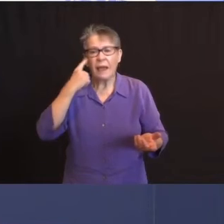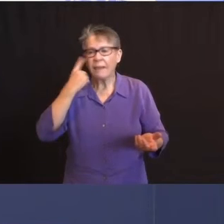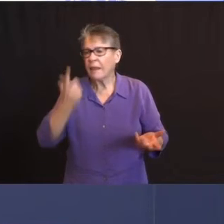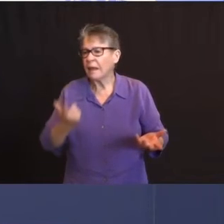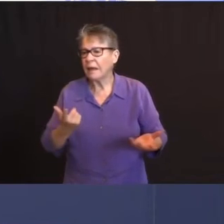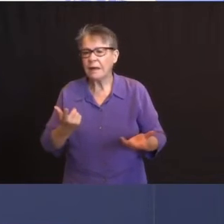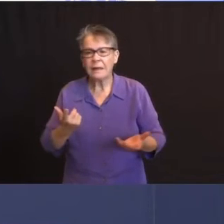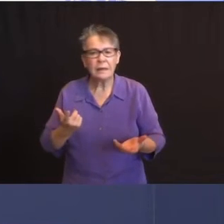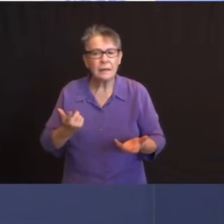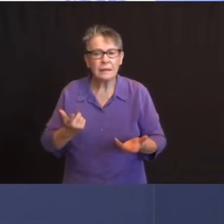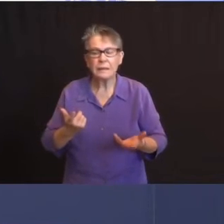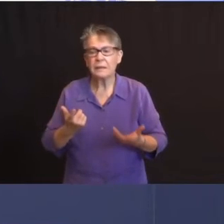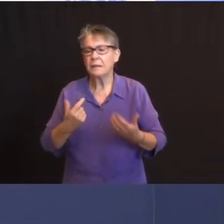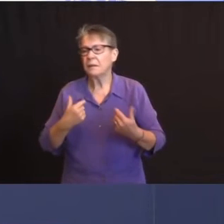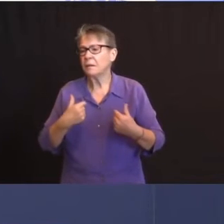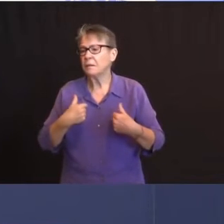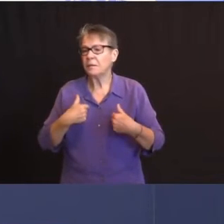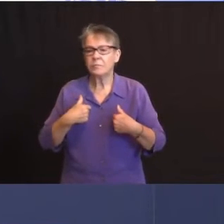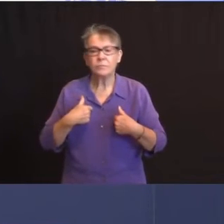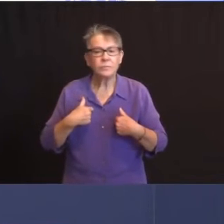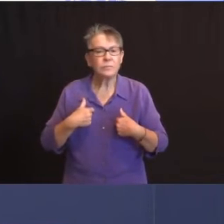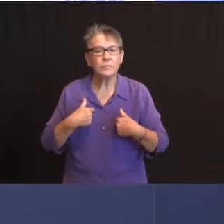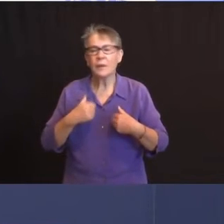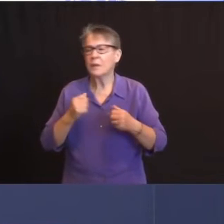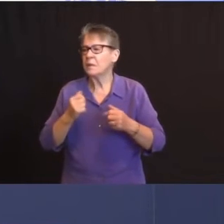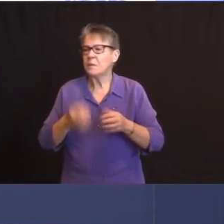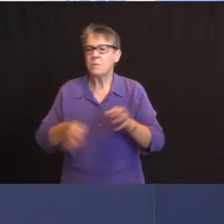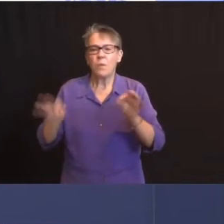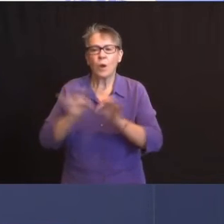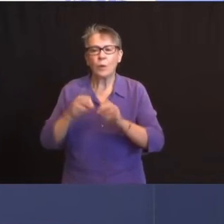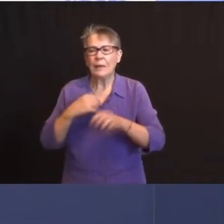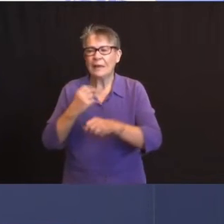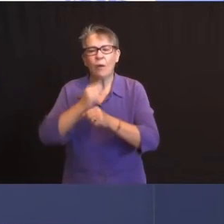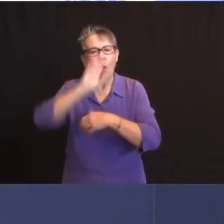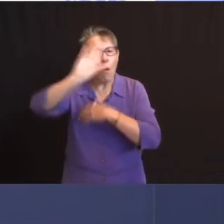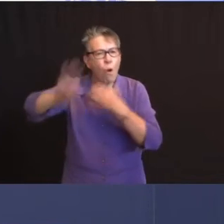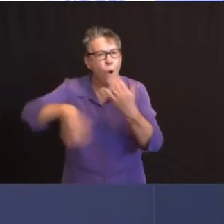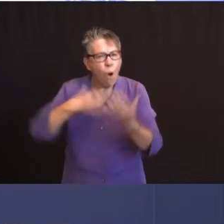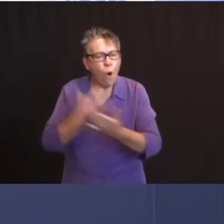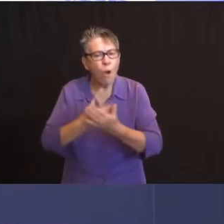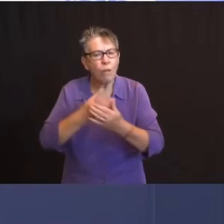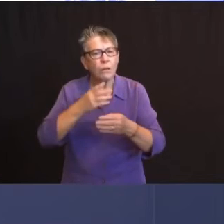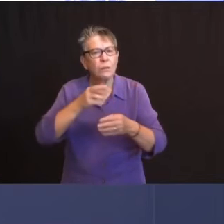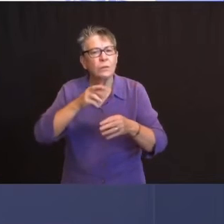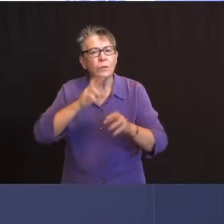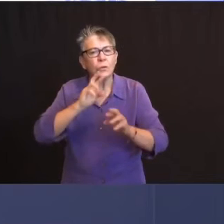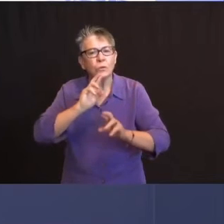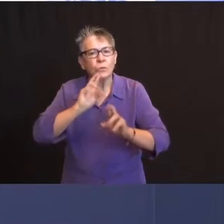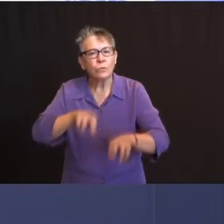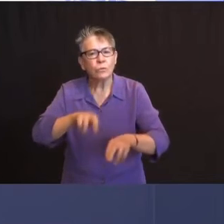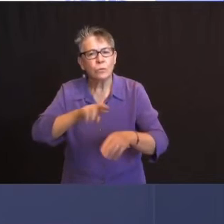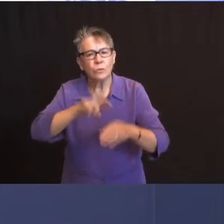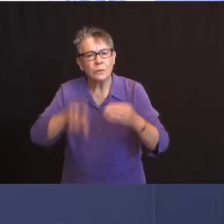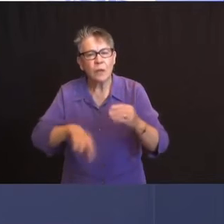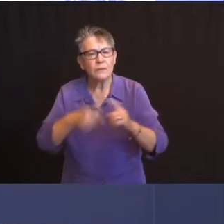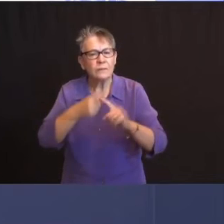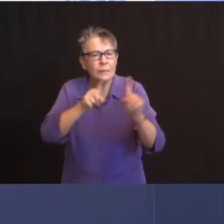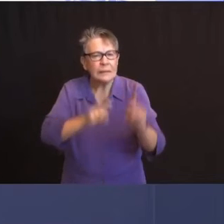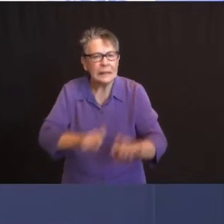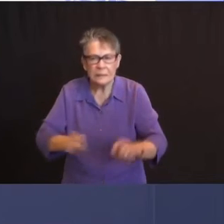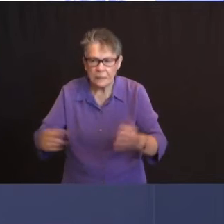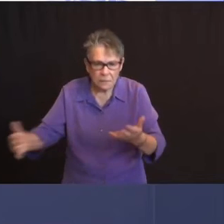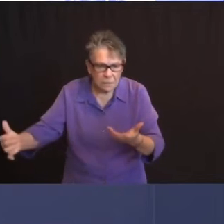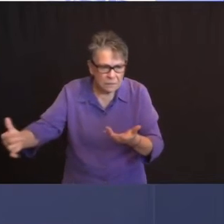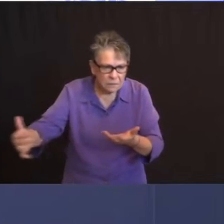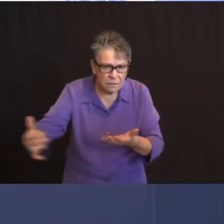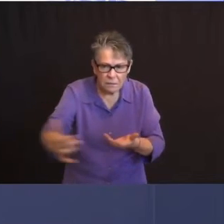as positivities or not. Do have questions about getting all those reportings in, but I think the current